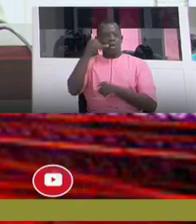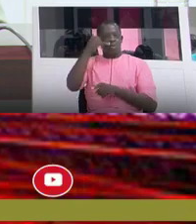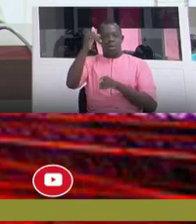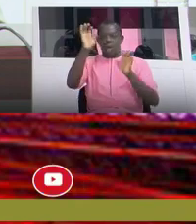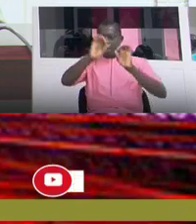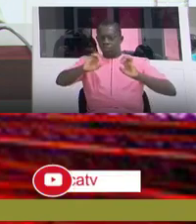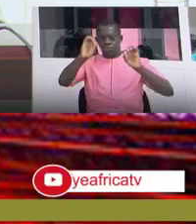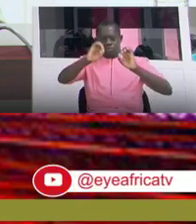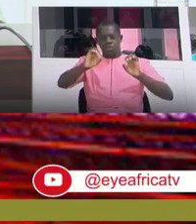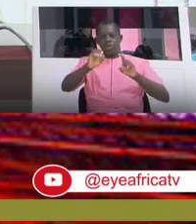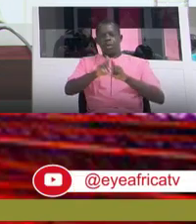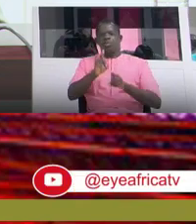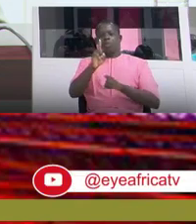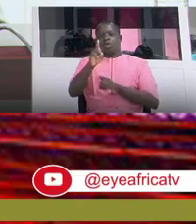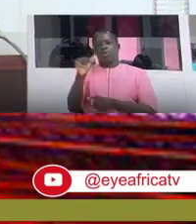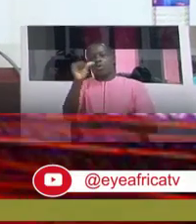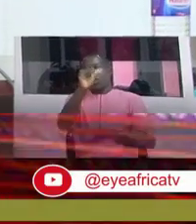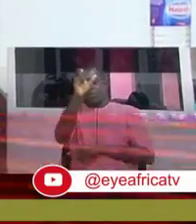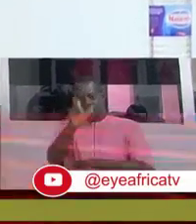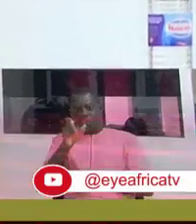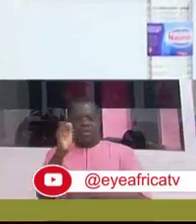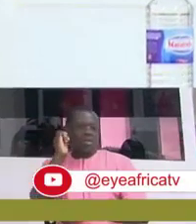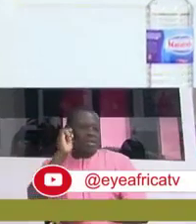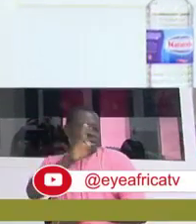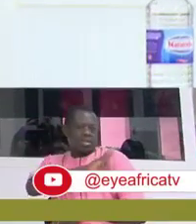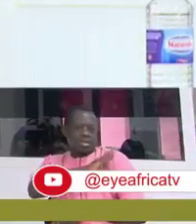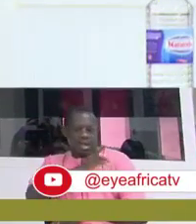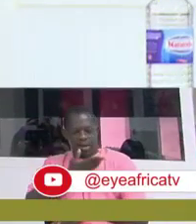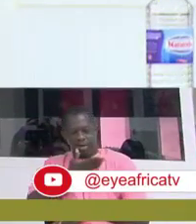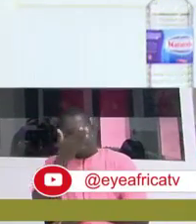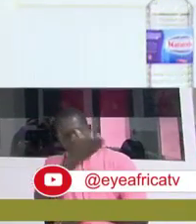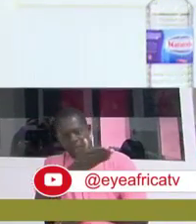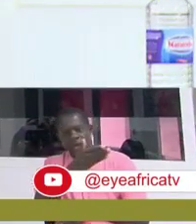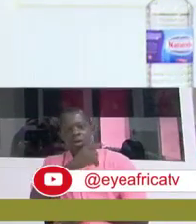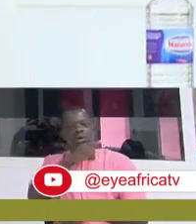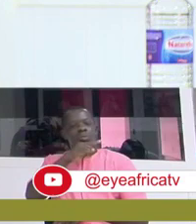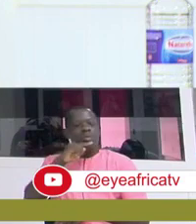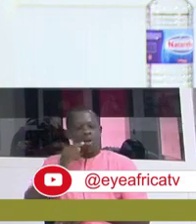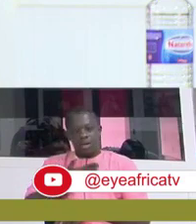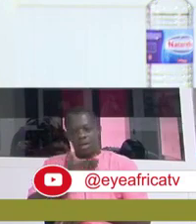Riba bejang. But your mother is here. Ile sister bejang. Your sister here. Kete kuokuto.